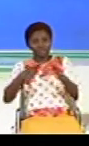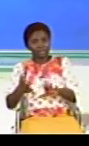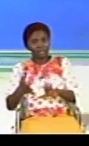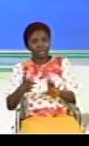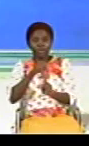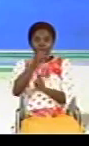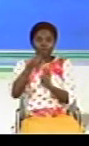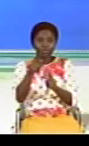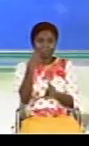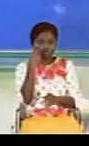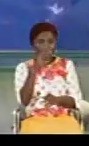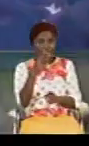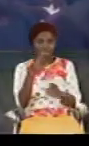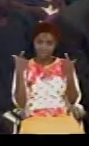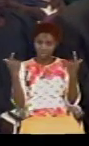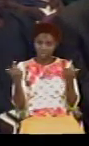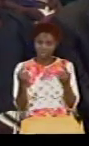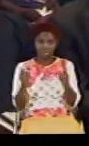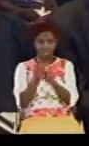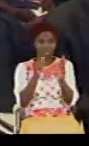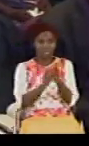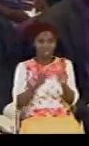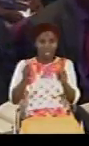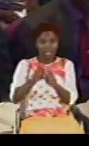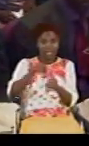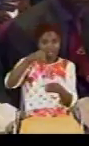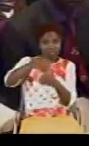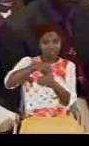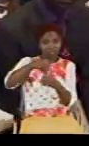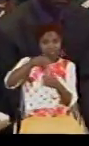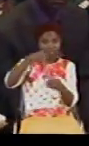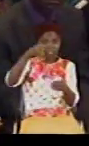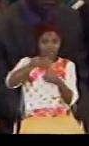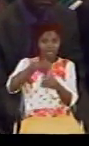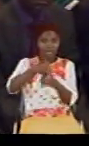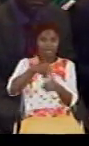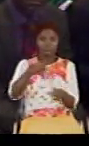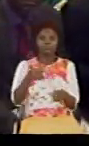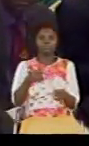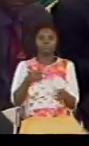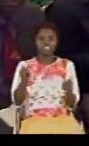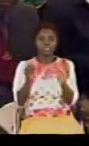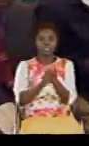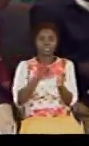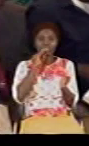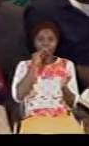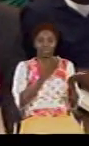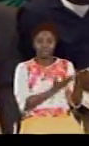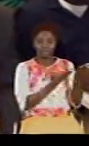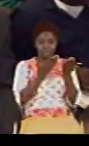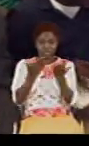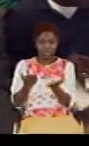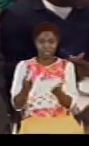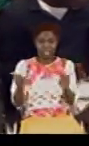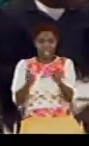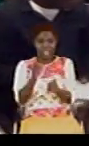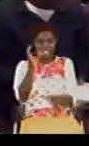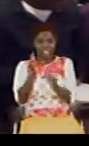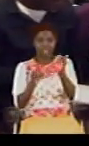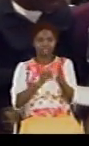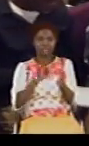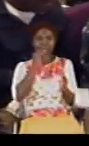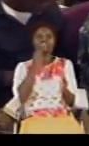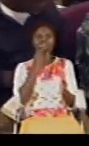poison that is presented as if it was sweet honey, you run away from that sin, you repent. You